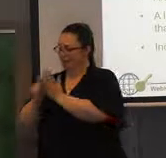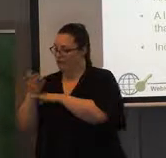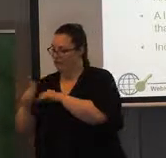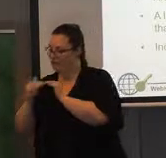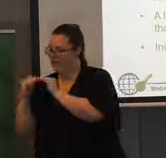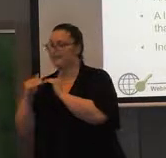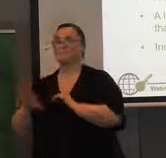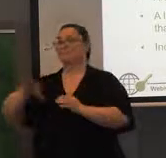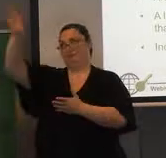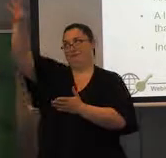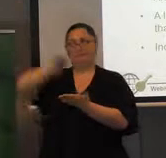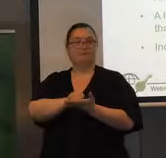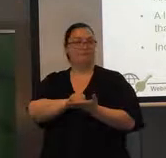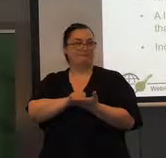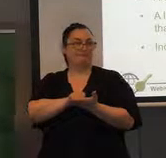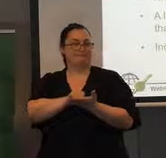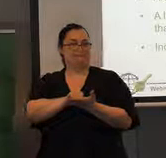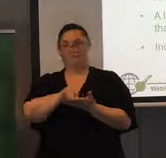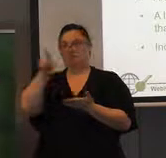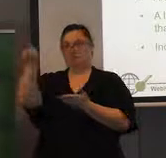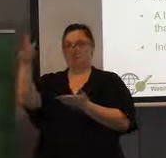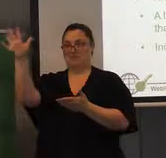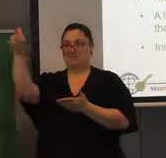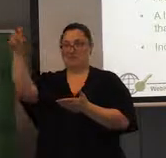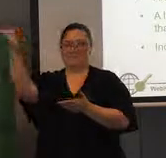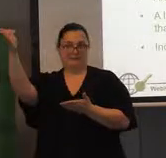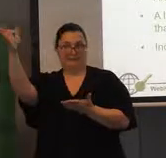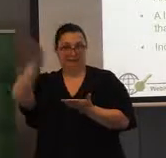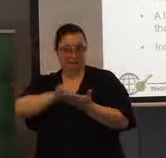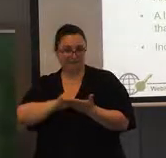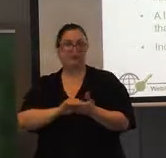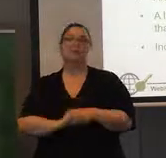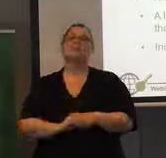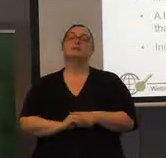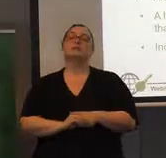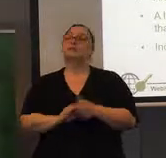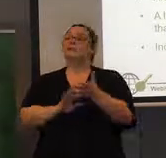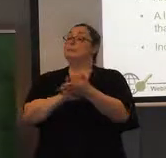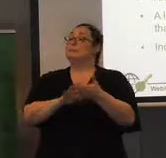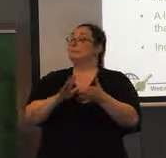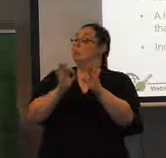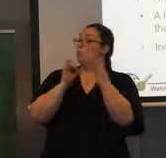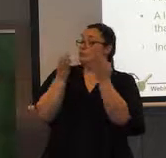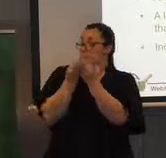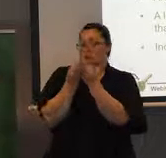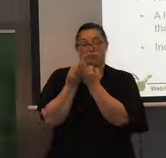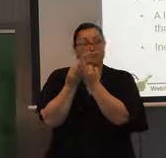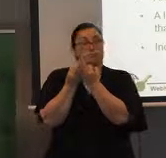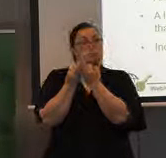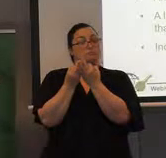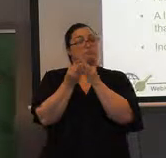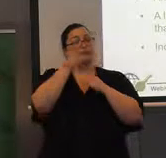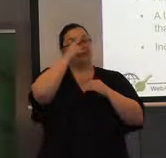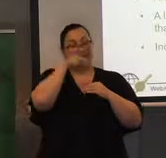write a new standard. So we've adopted the European one because it works. And so what will happen is that